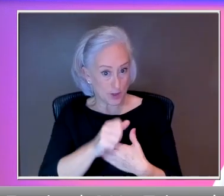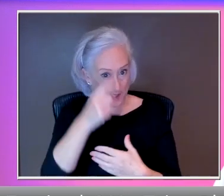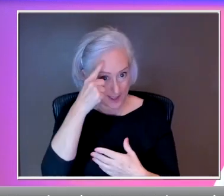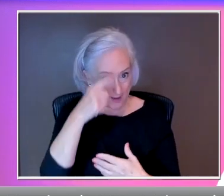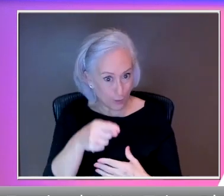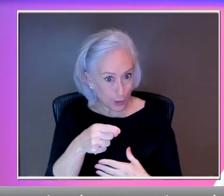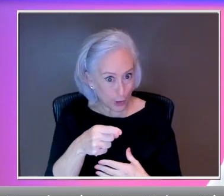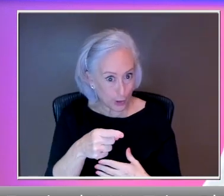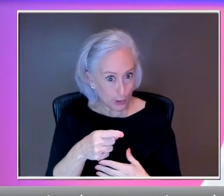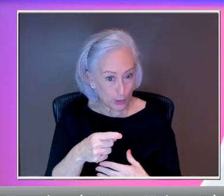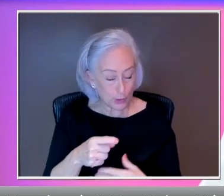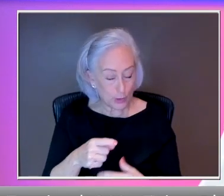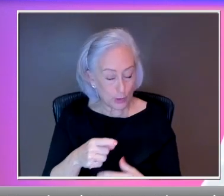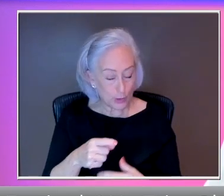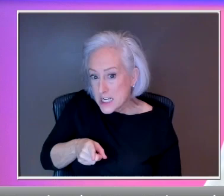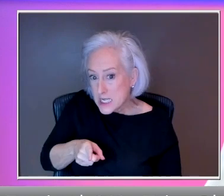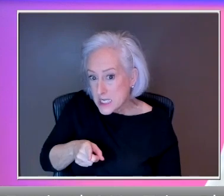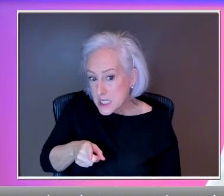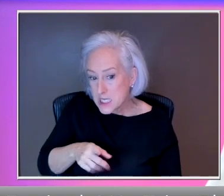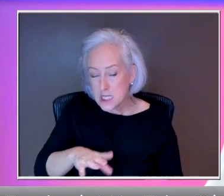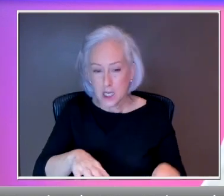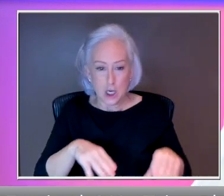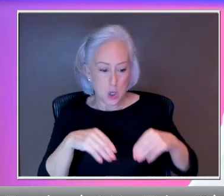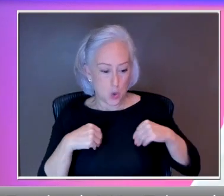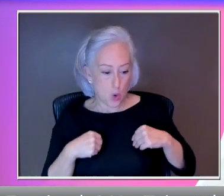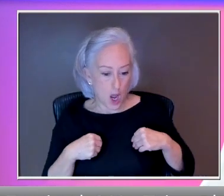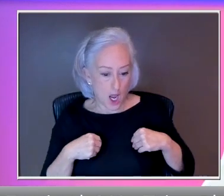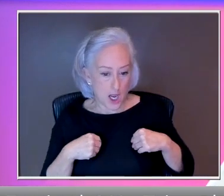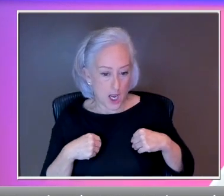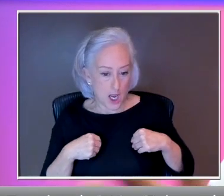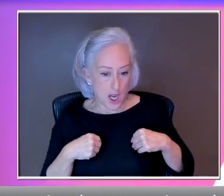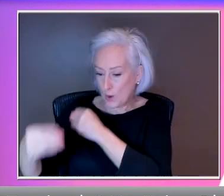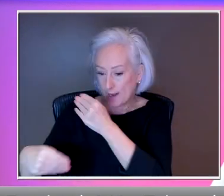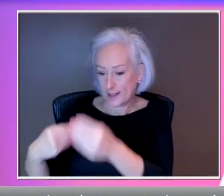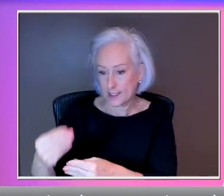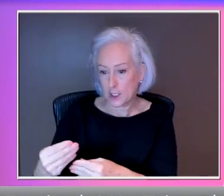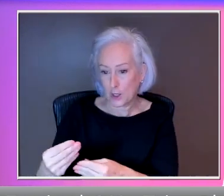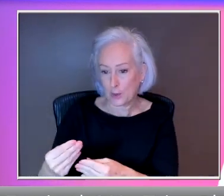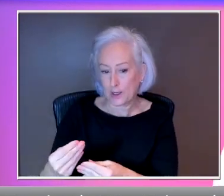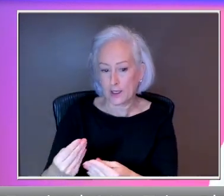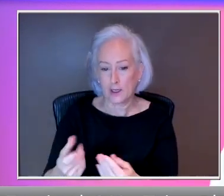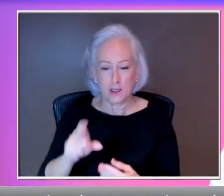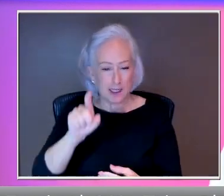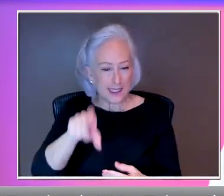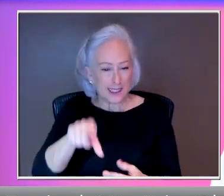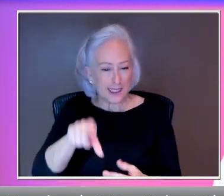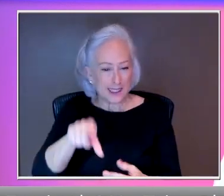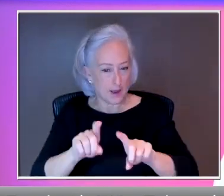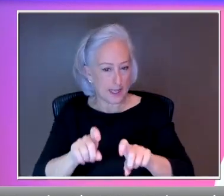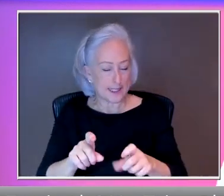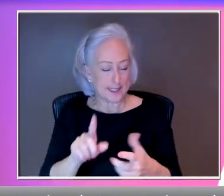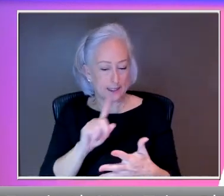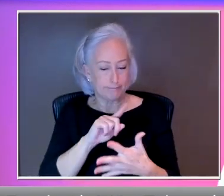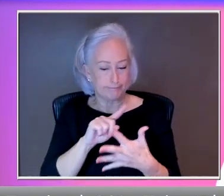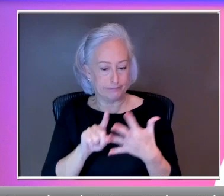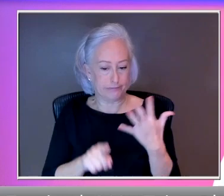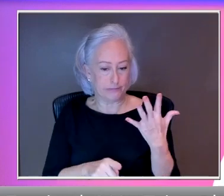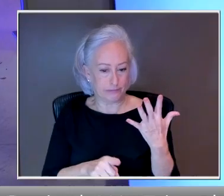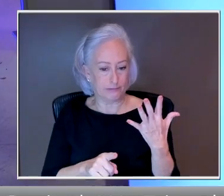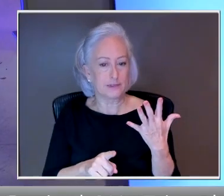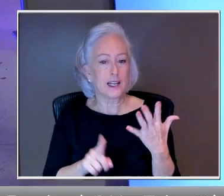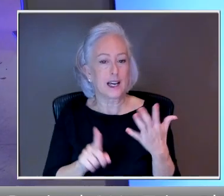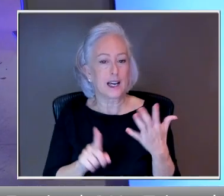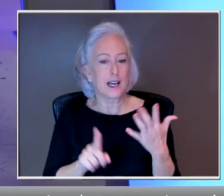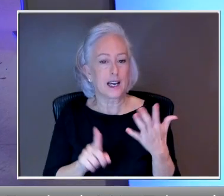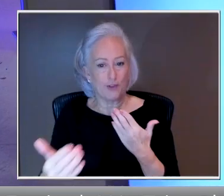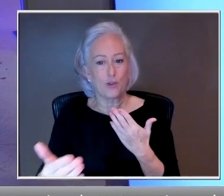it acquired? Is it possible hereditary? Do we need to do more testing? And at that point, we proceed with the workup. Yen Liang